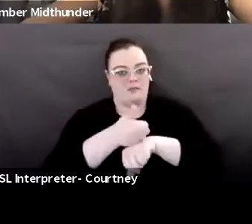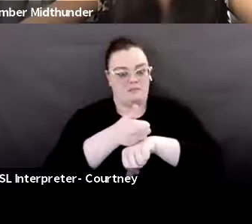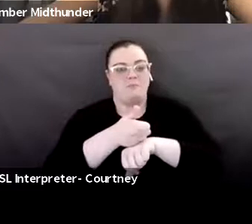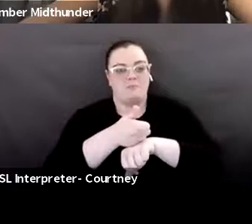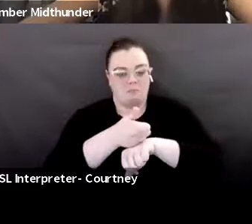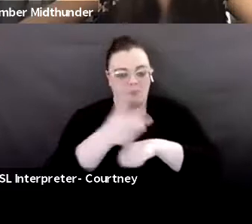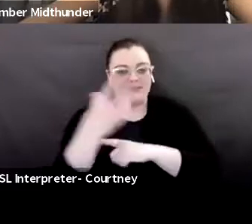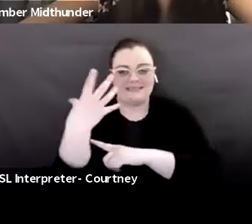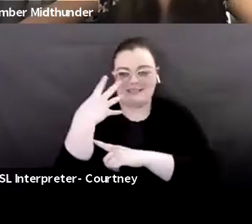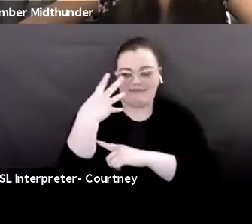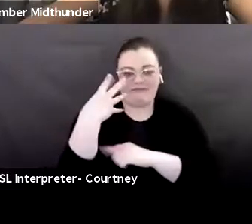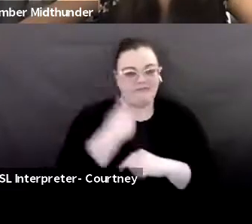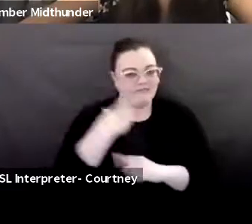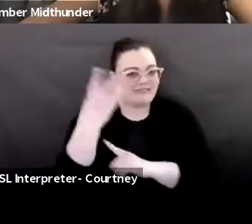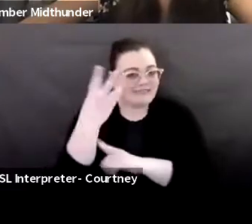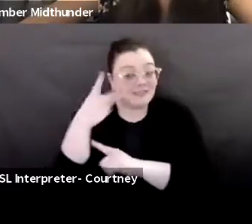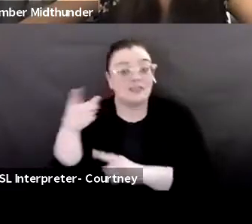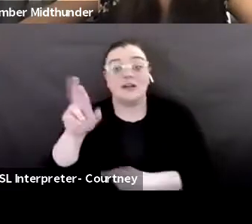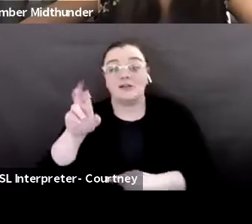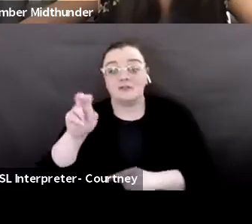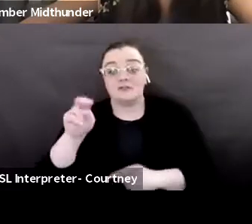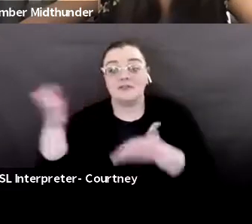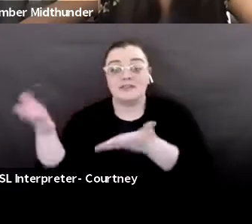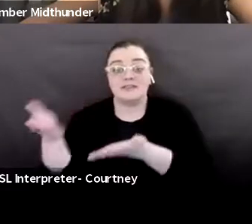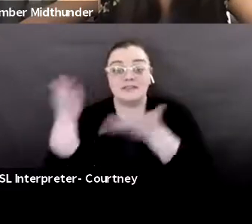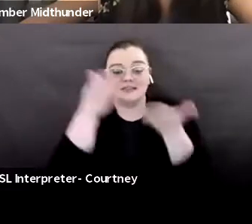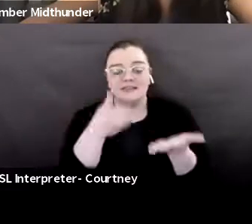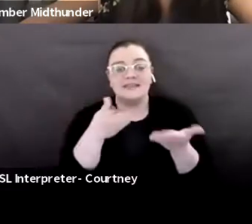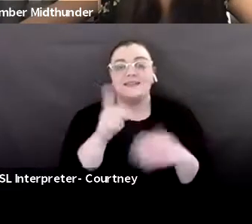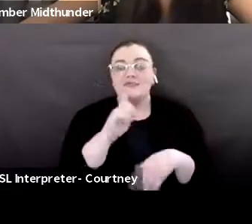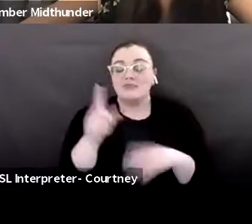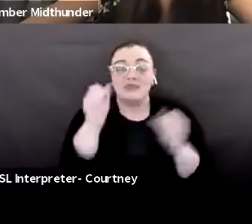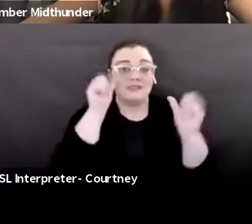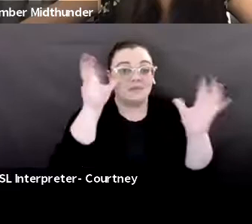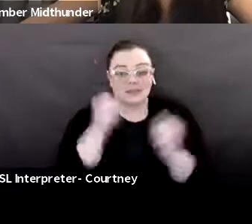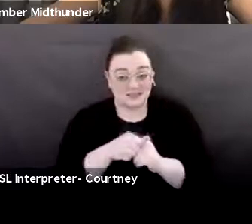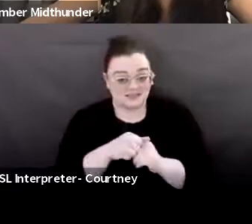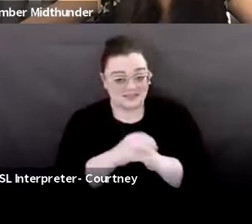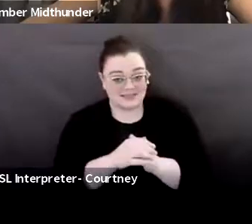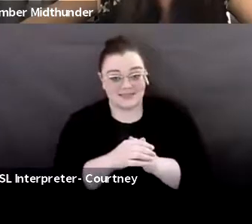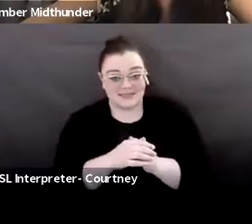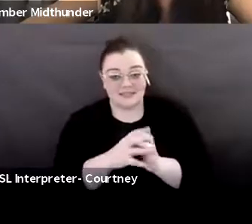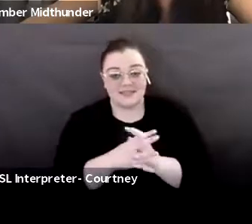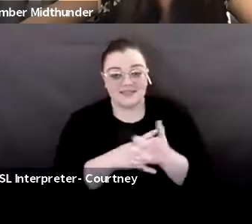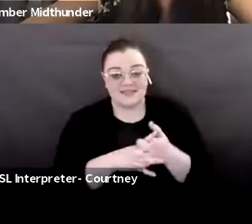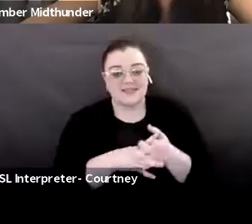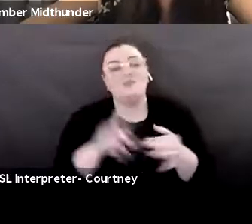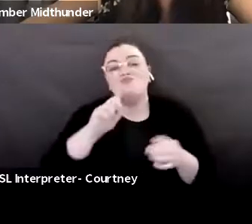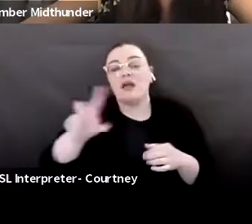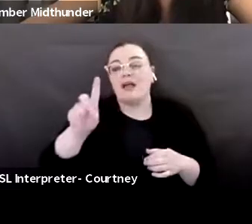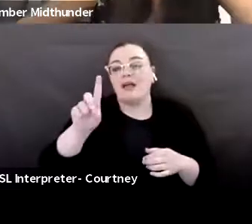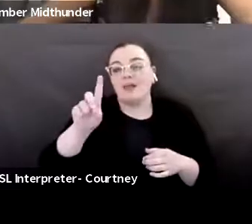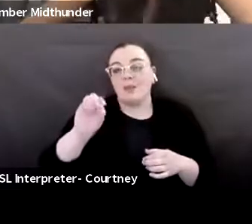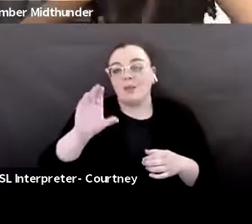Mexico, and we presented that, and then we did it all. Ed Harris, I mean, amazing. Can I say that the document